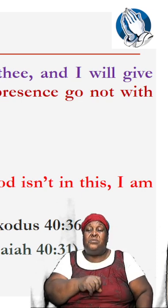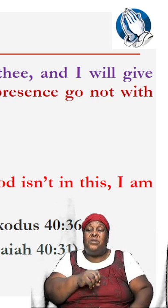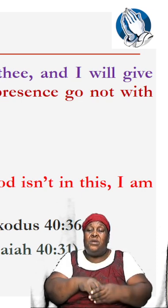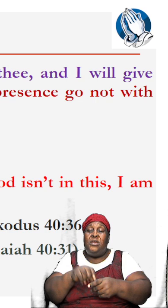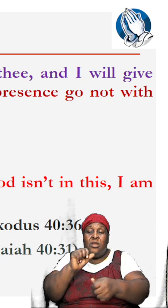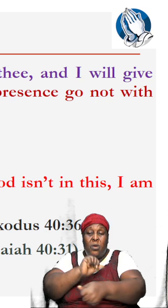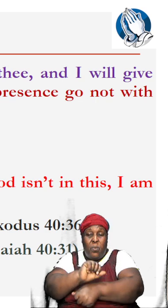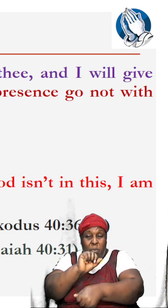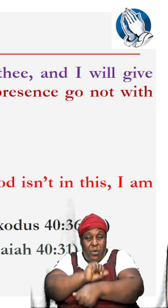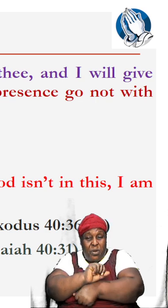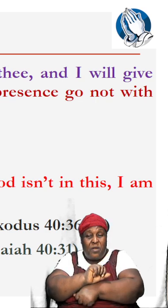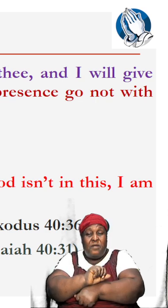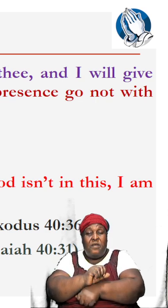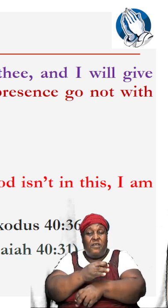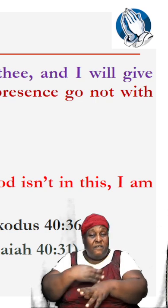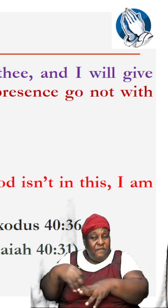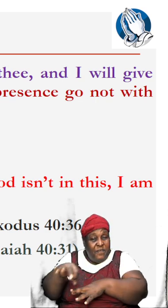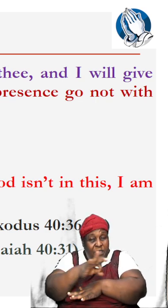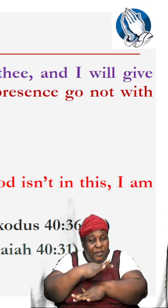job world or in your